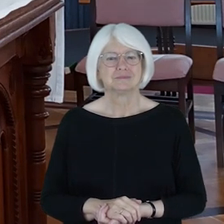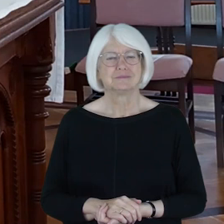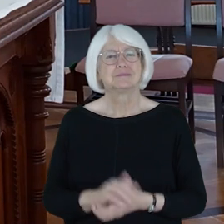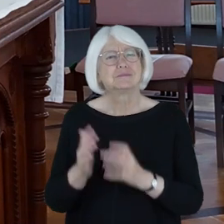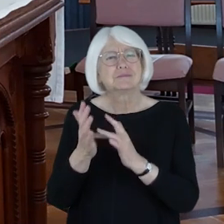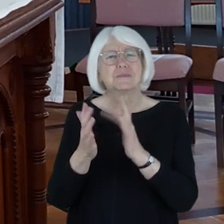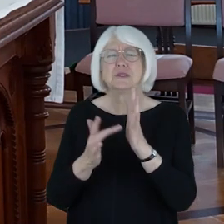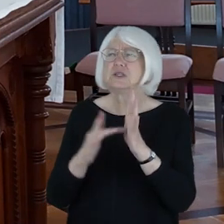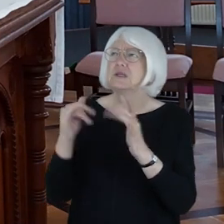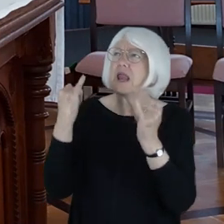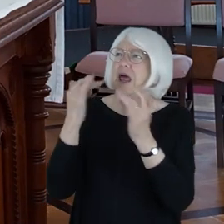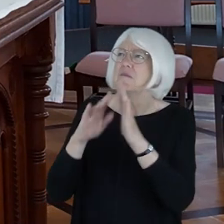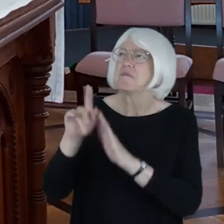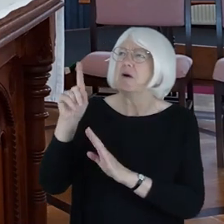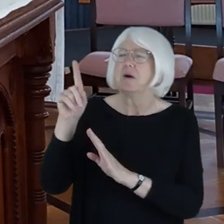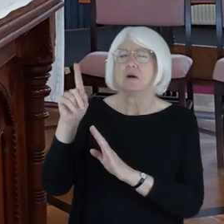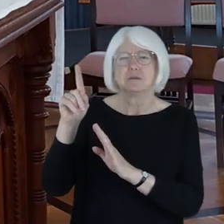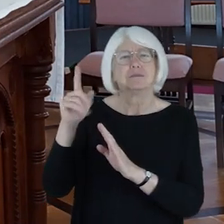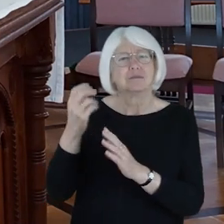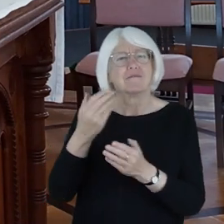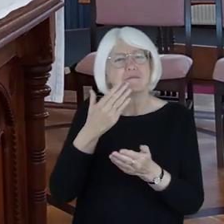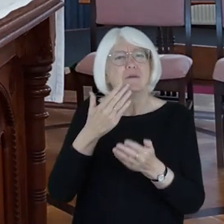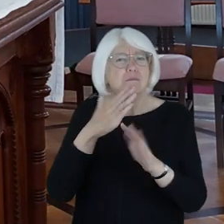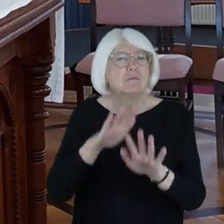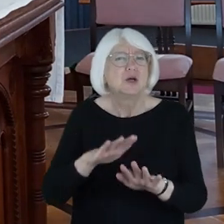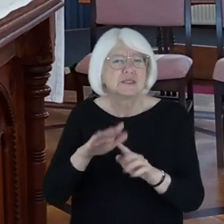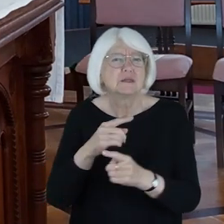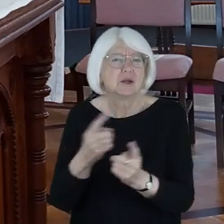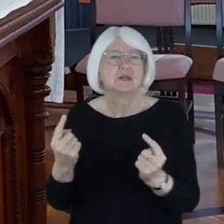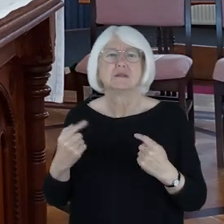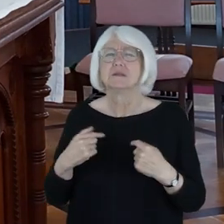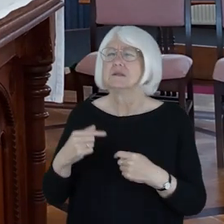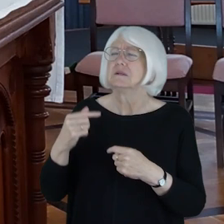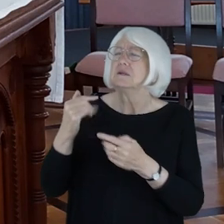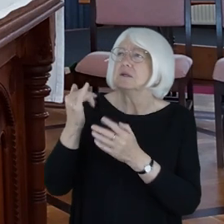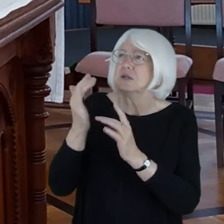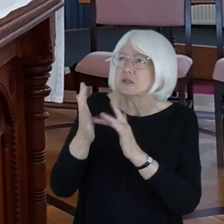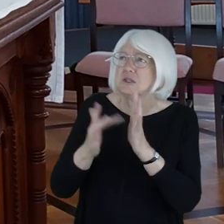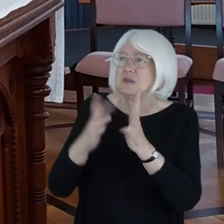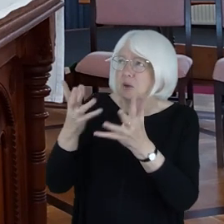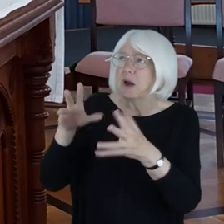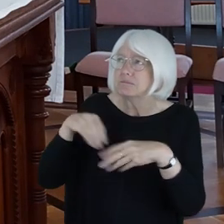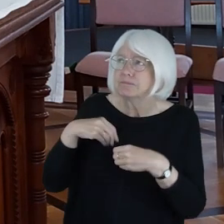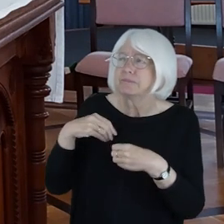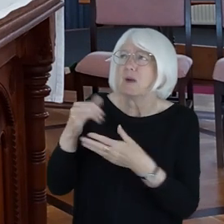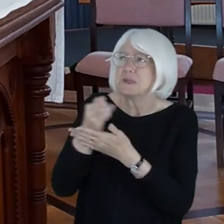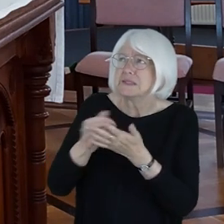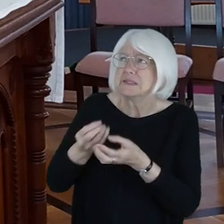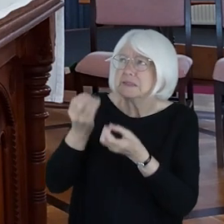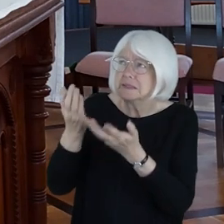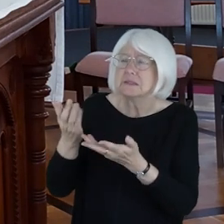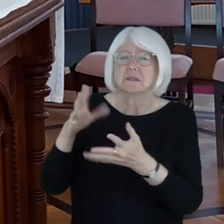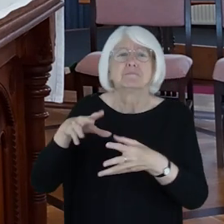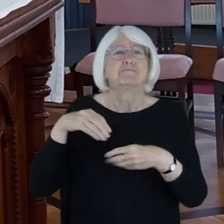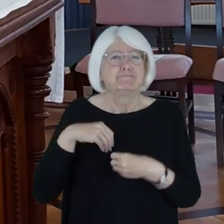Jesus, Lamb of God, have mercy on us. Jesus, bearer of our sins, have mercy on